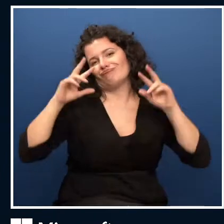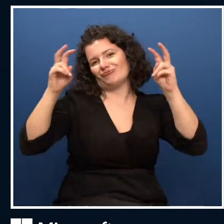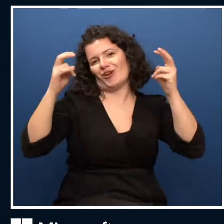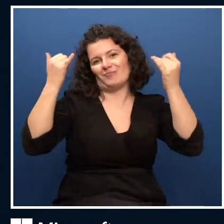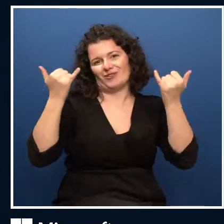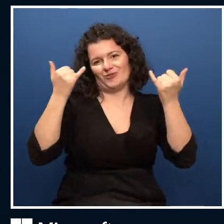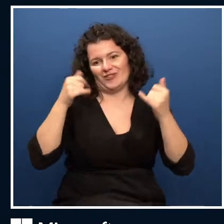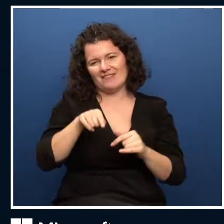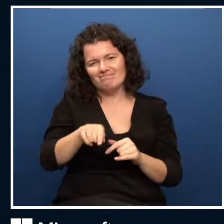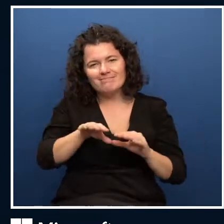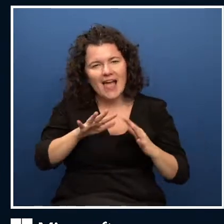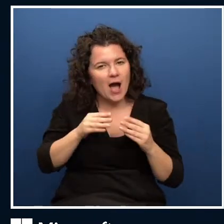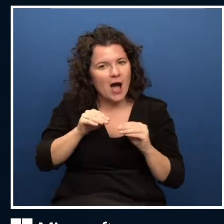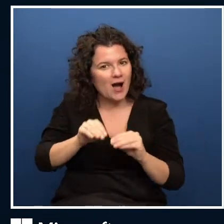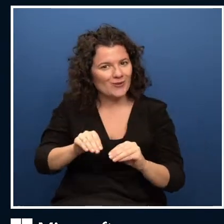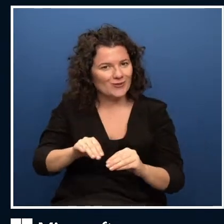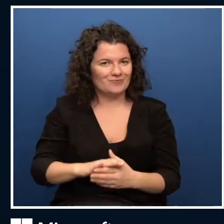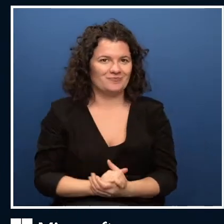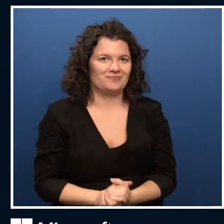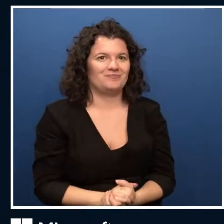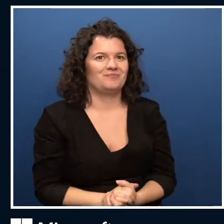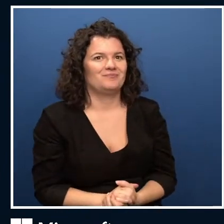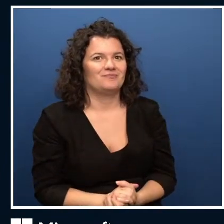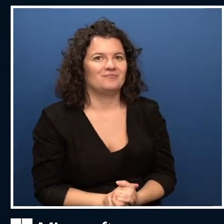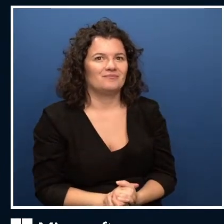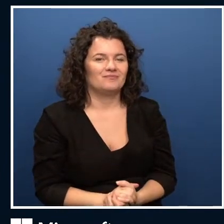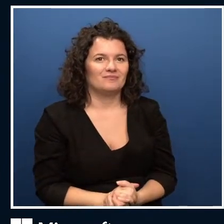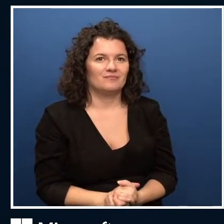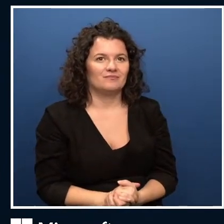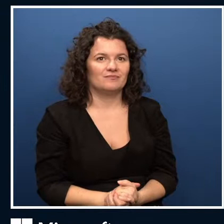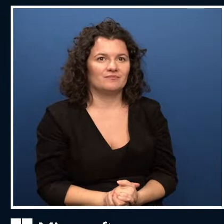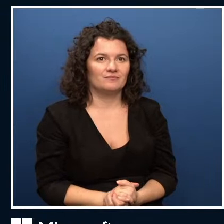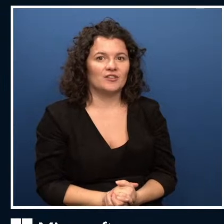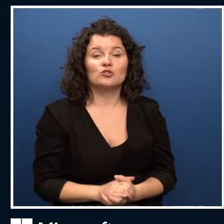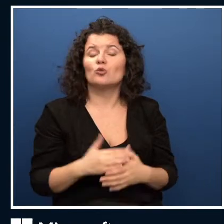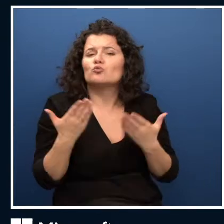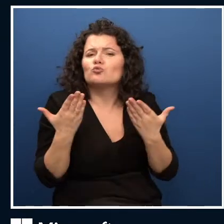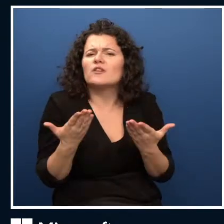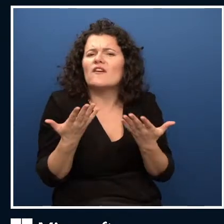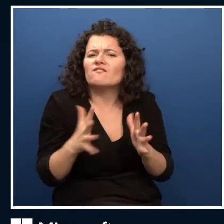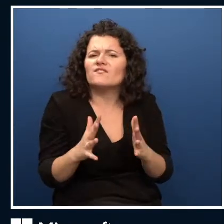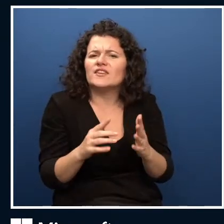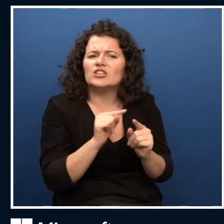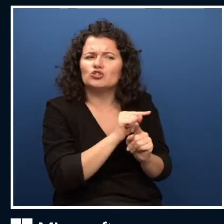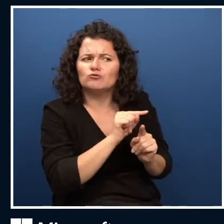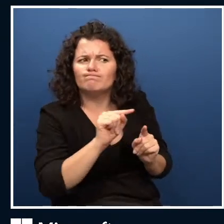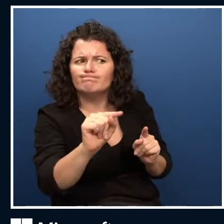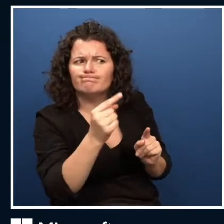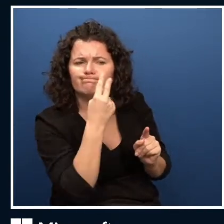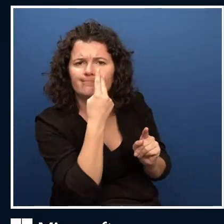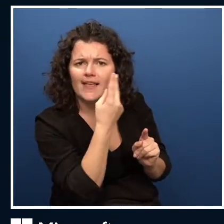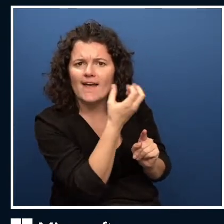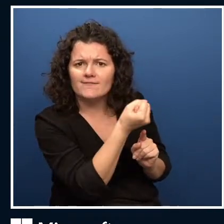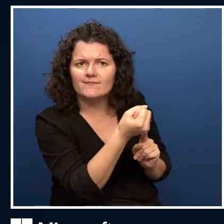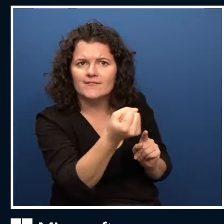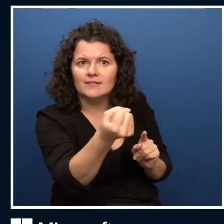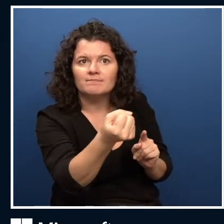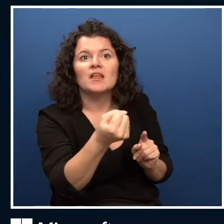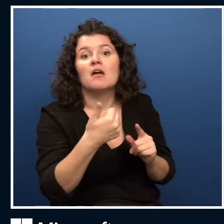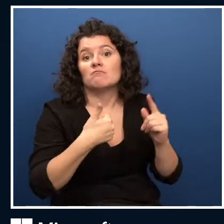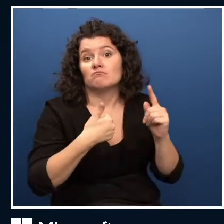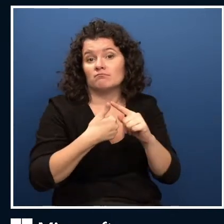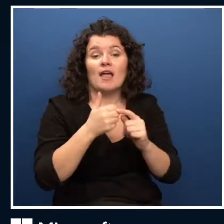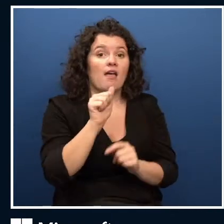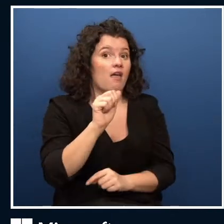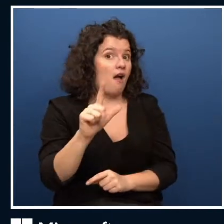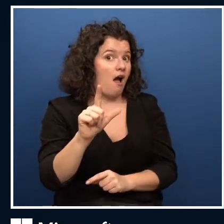So just a bit about what we are up to today. We'll start off with the idea of responsible AI and Then we'll